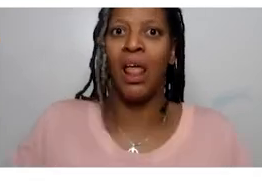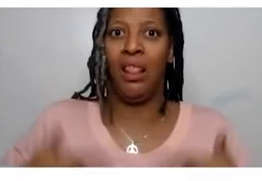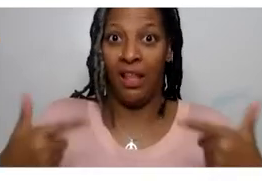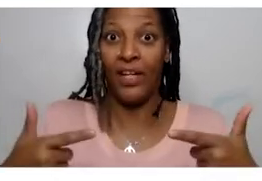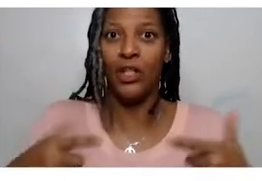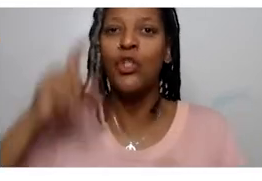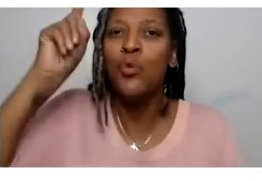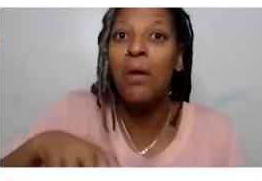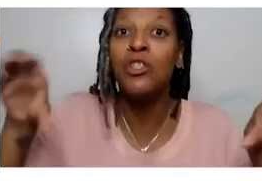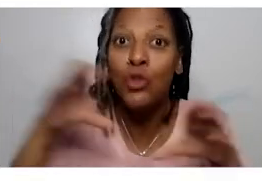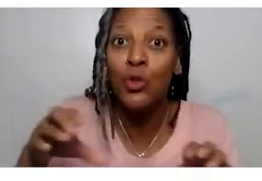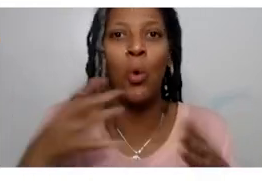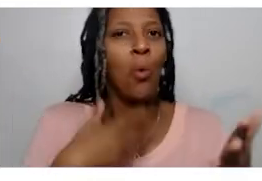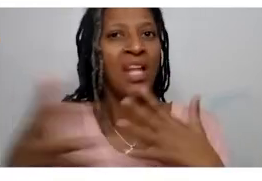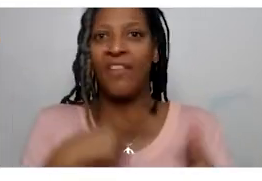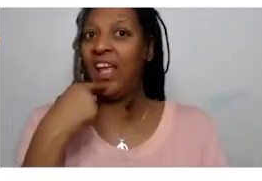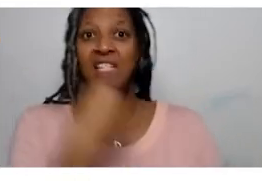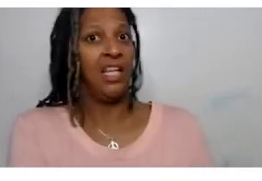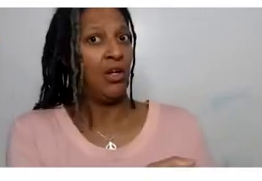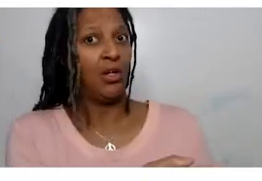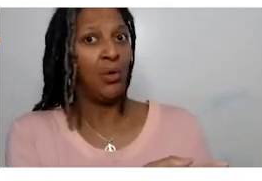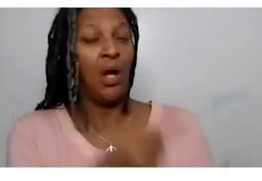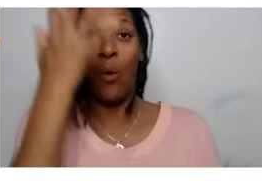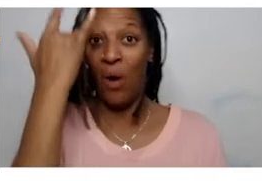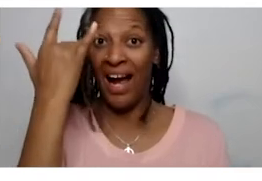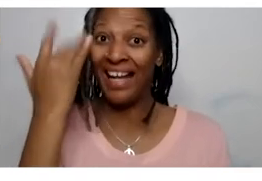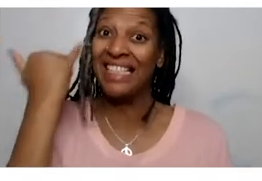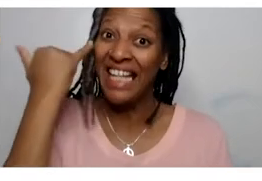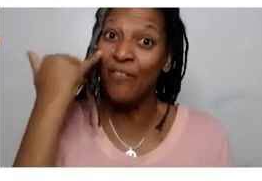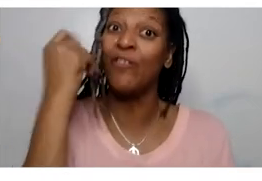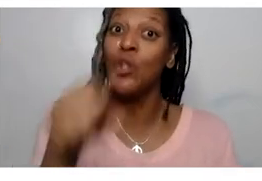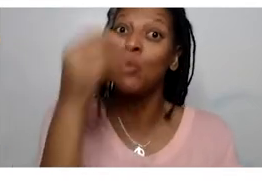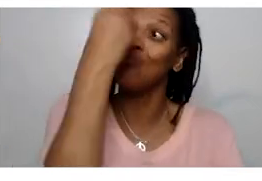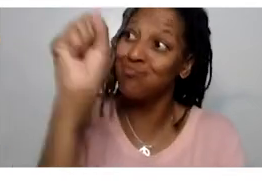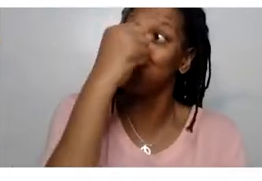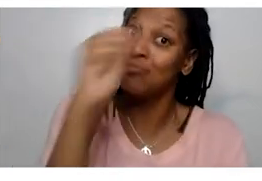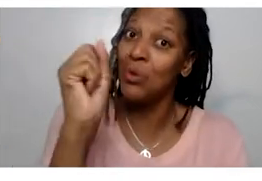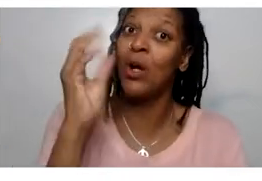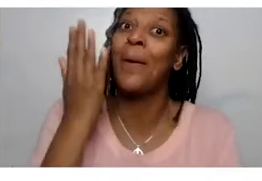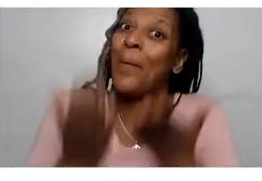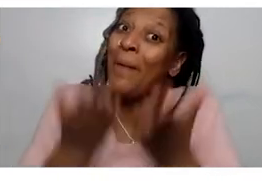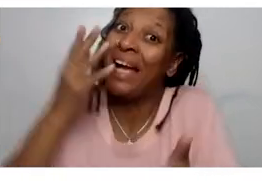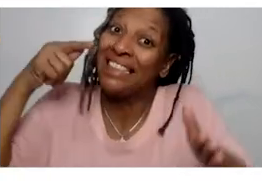what they say. Because it could be the difference between me seeing you again and not seeing you again.